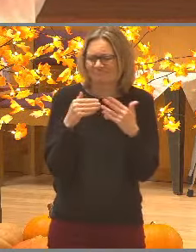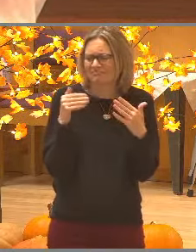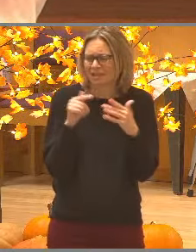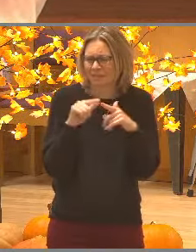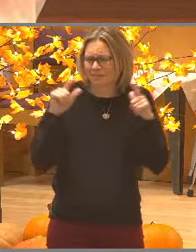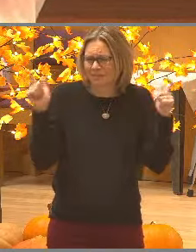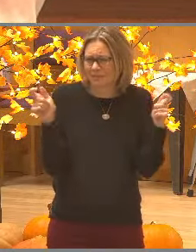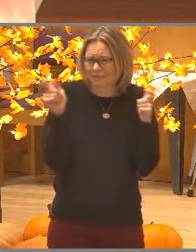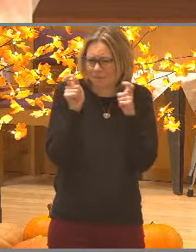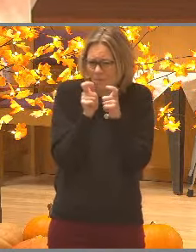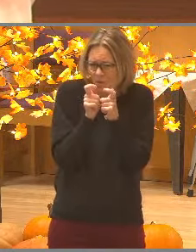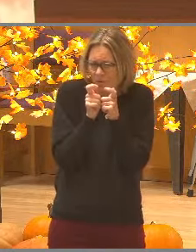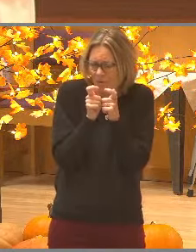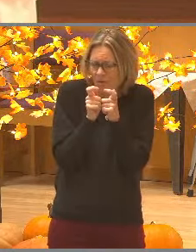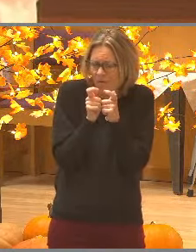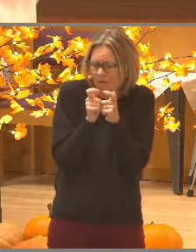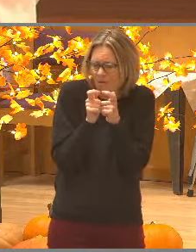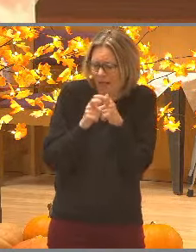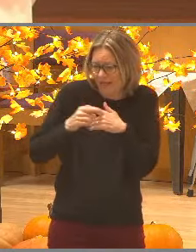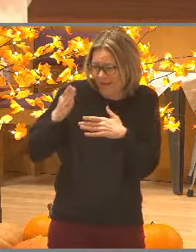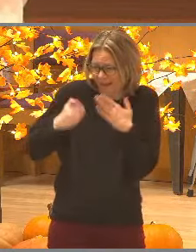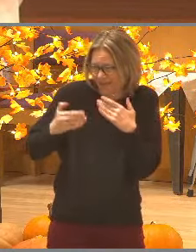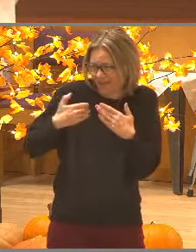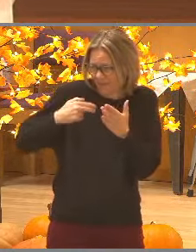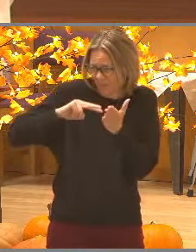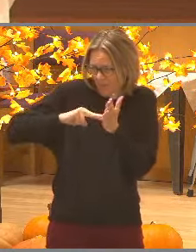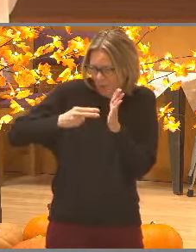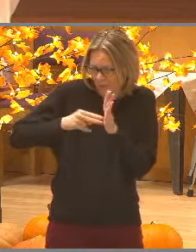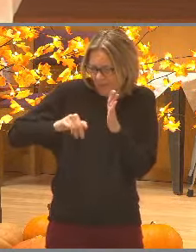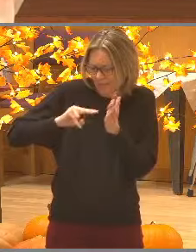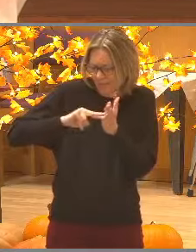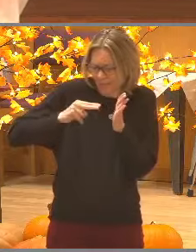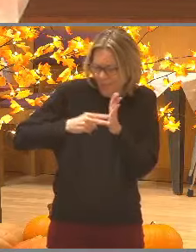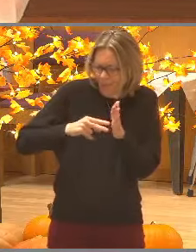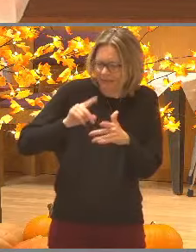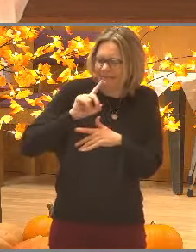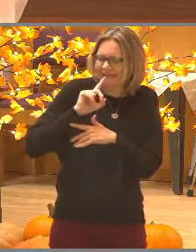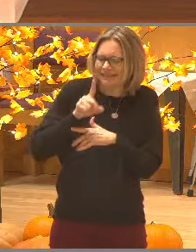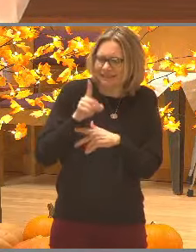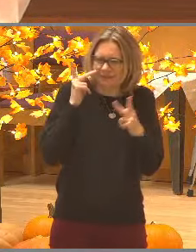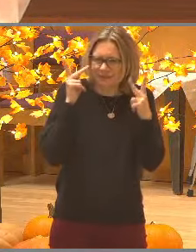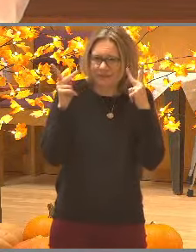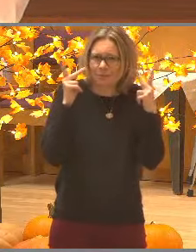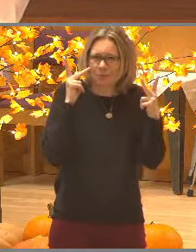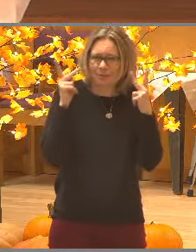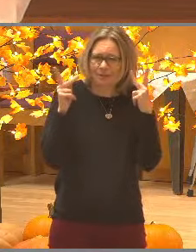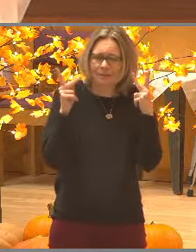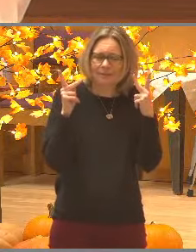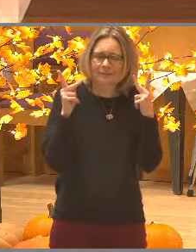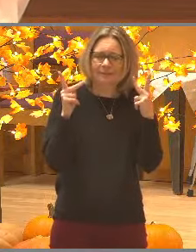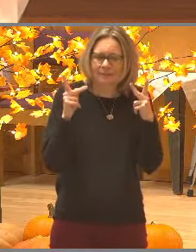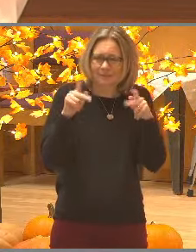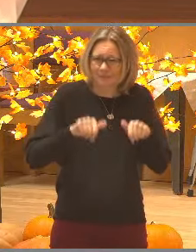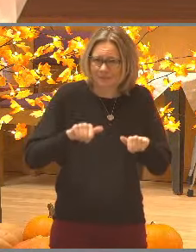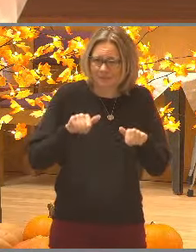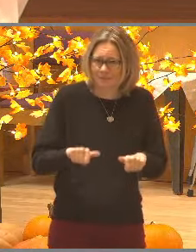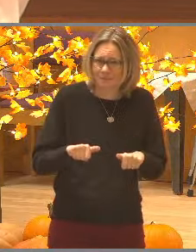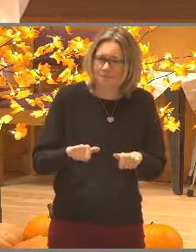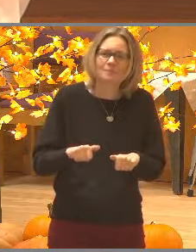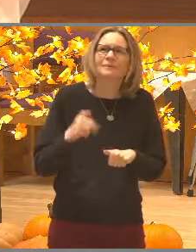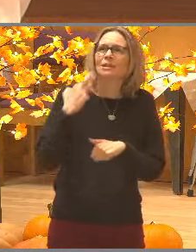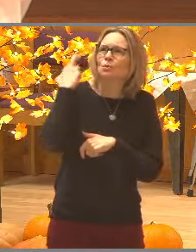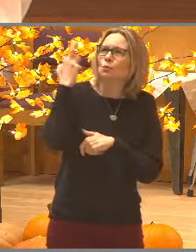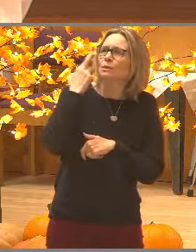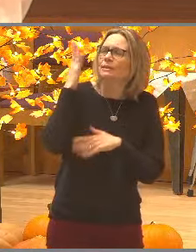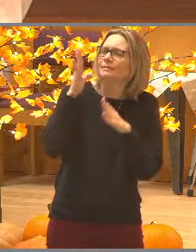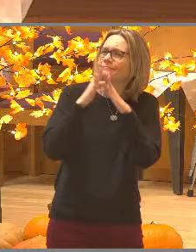end, they have a purpose. And that purpose is visible, palpable, and a reason to